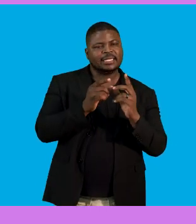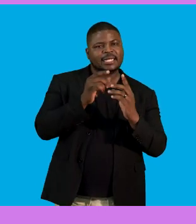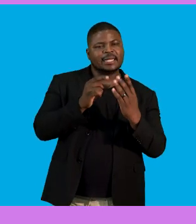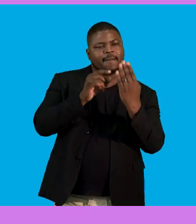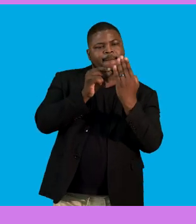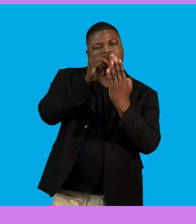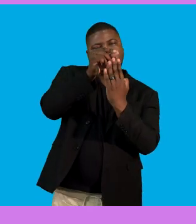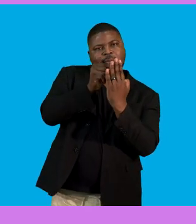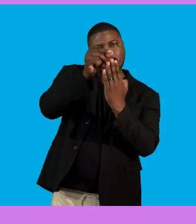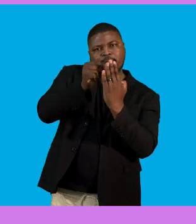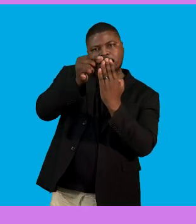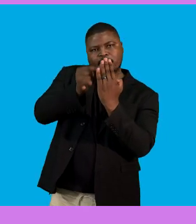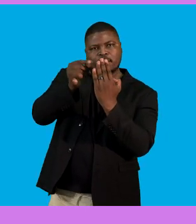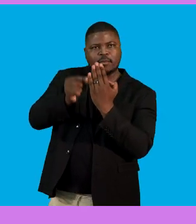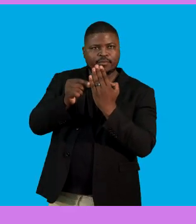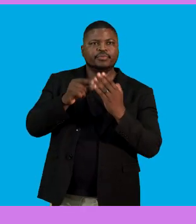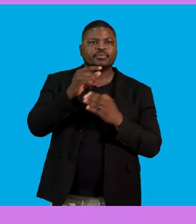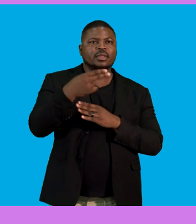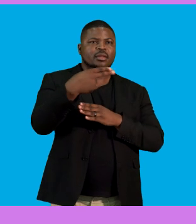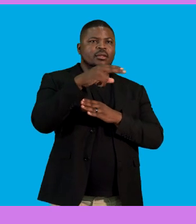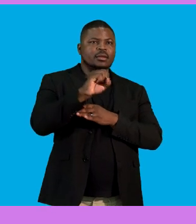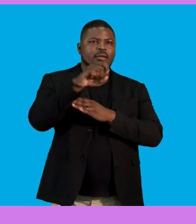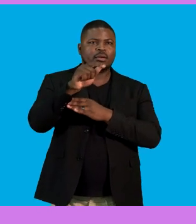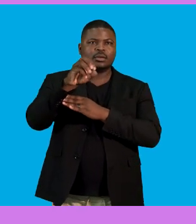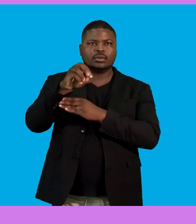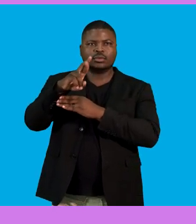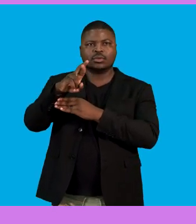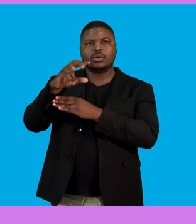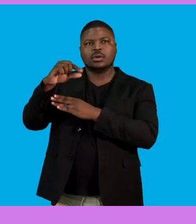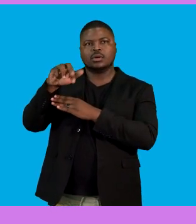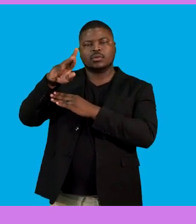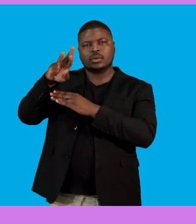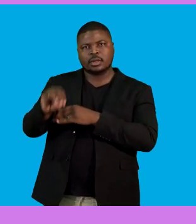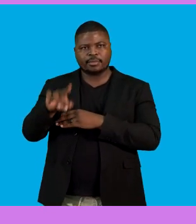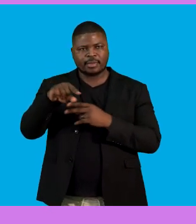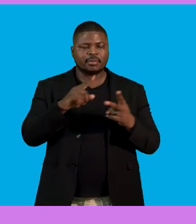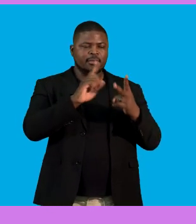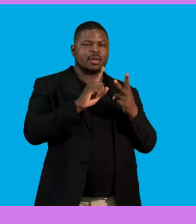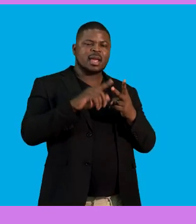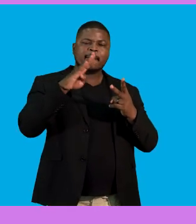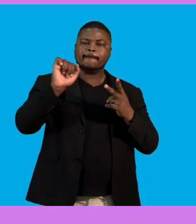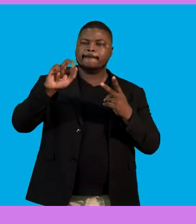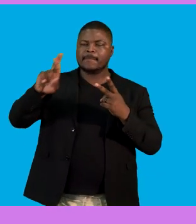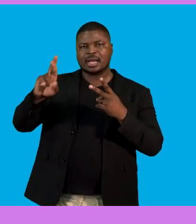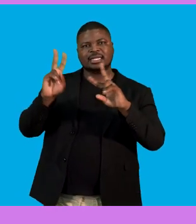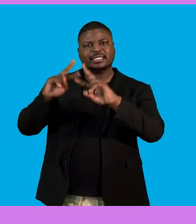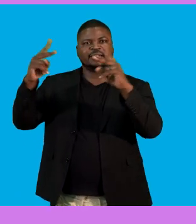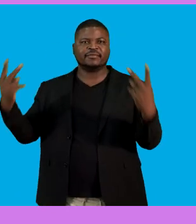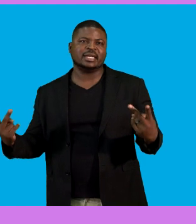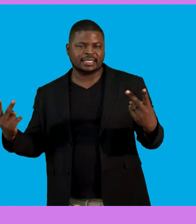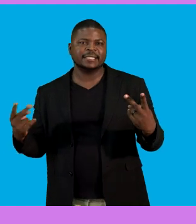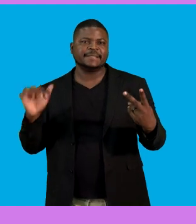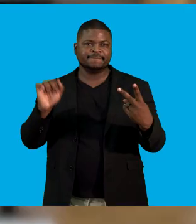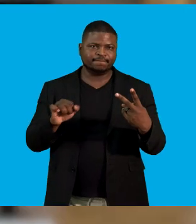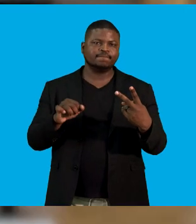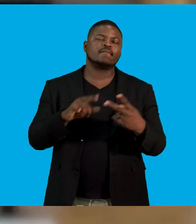spaces in between. So this is a histogram. So the difference between a histogram and a bar graph is that a bar graph will have spaces in between to show that it represents